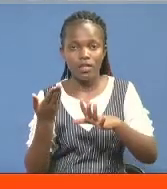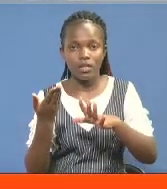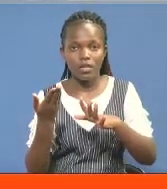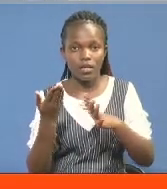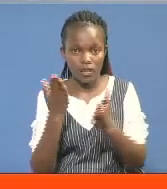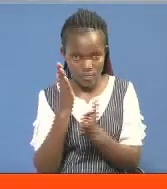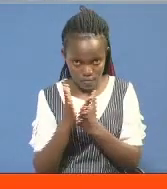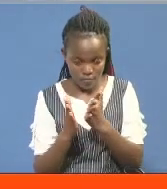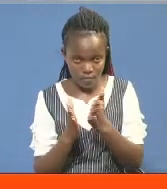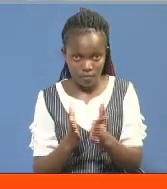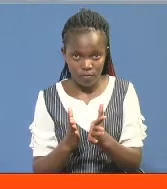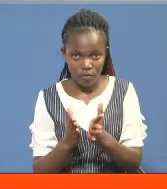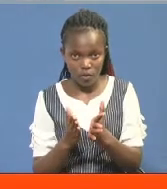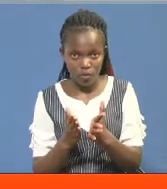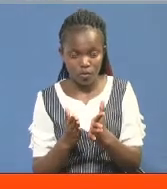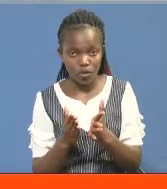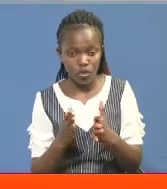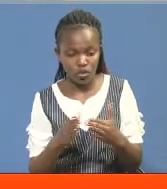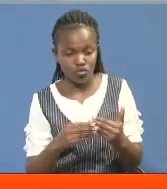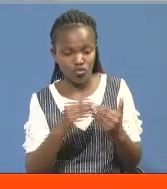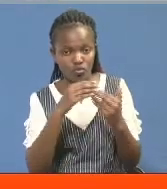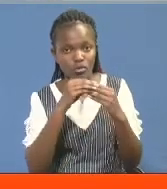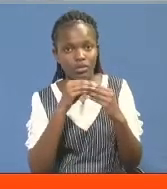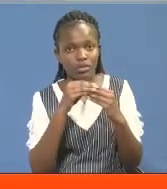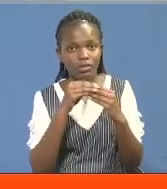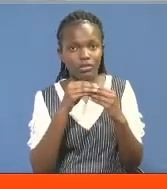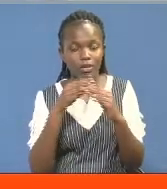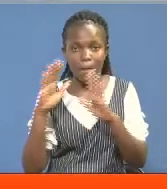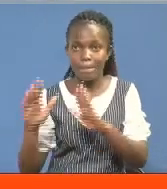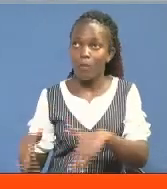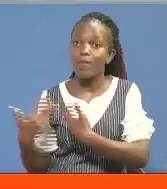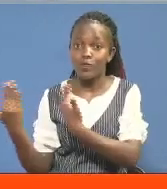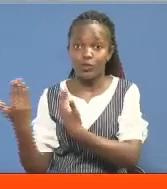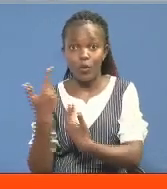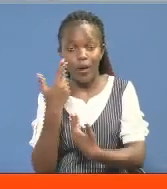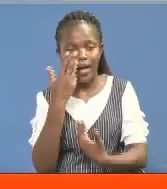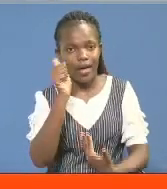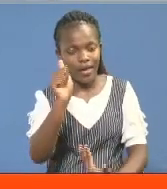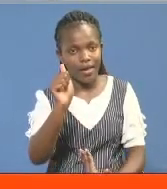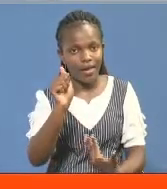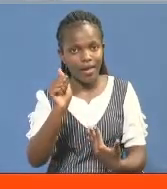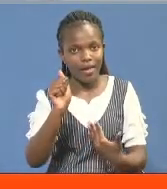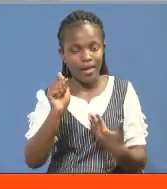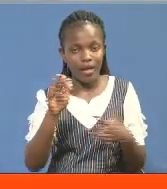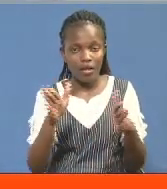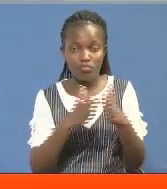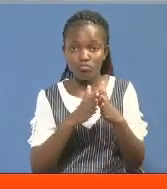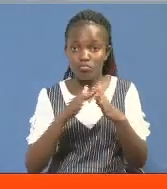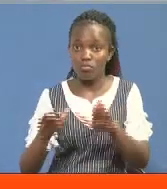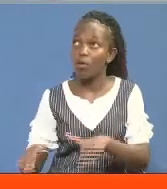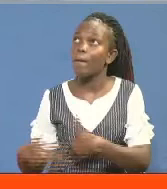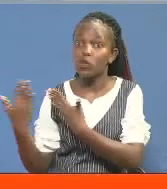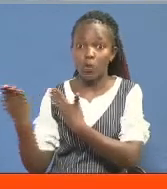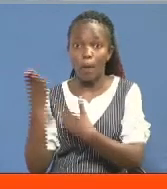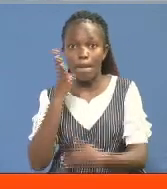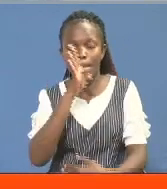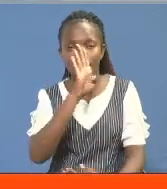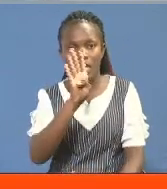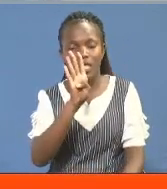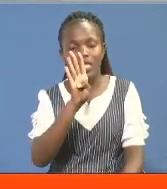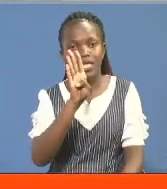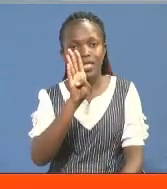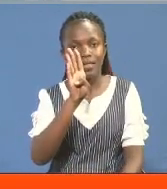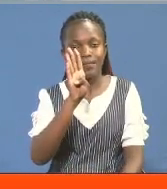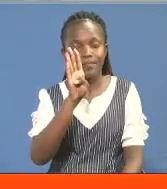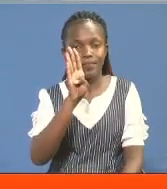between Proposal A and Proposal B, so that we do not have to waste 15 billion in a referendum, and